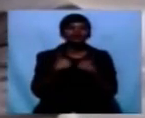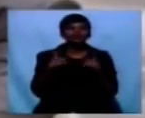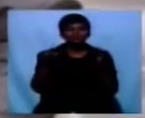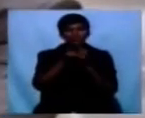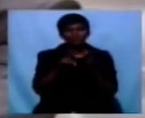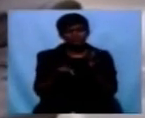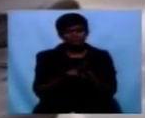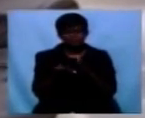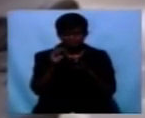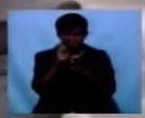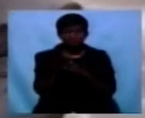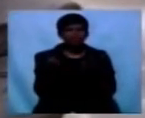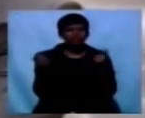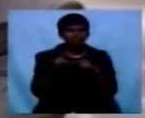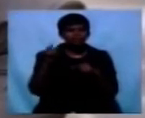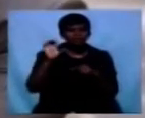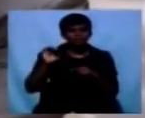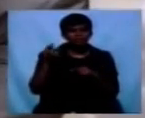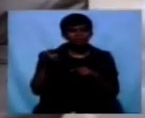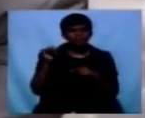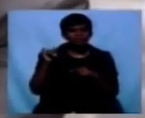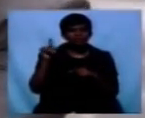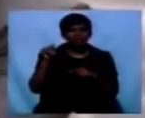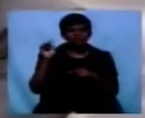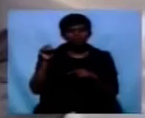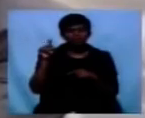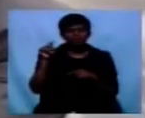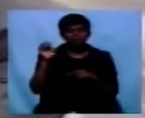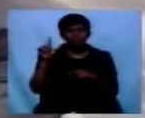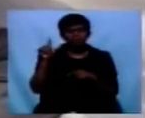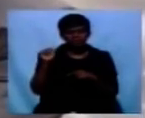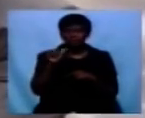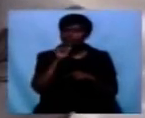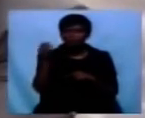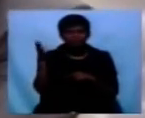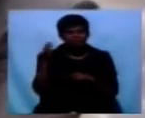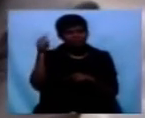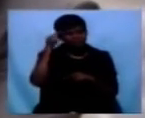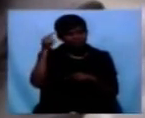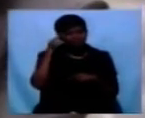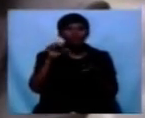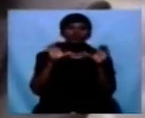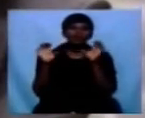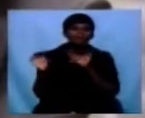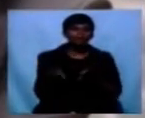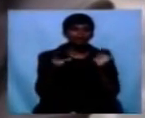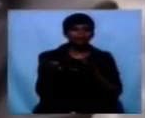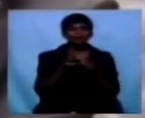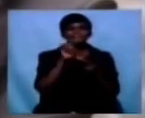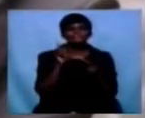that even when Chitotera is not there, the government must be able to walk the talk. We must be able to